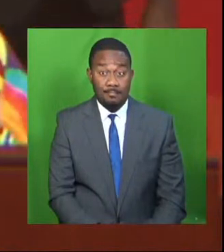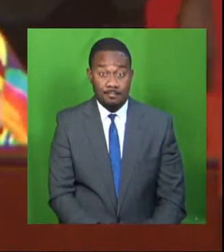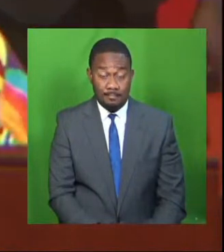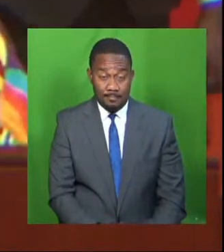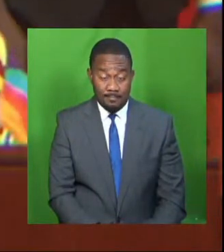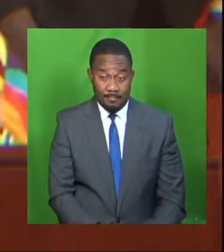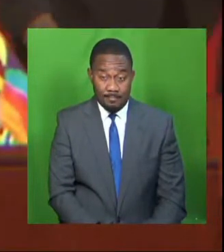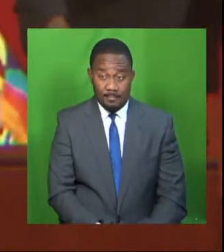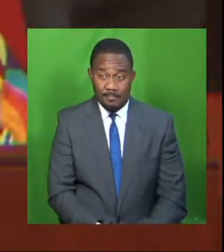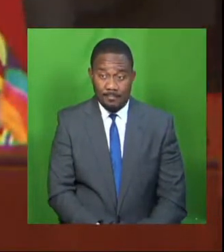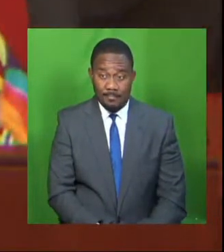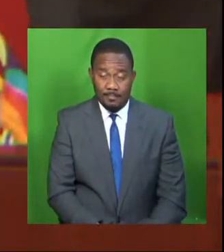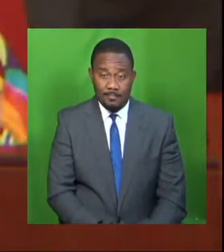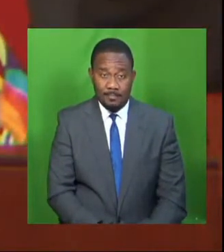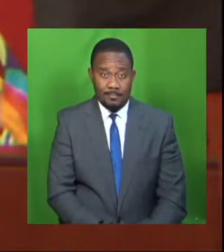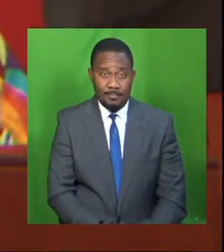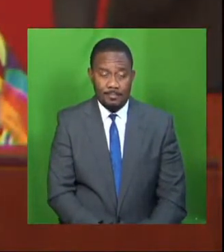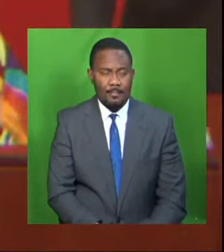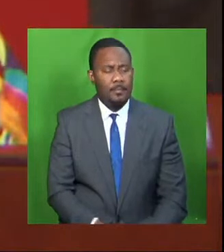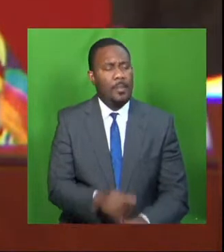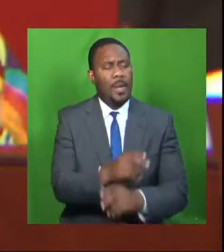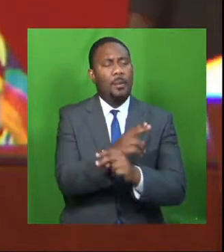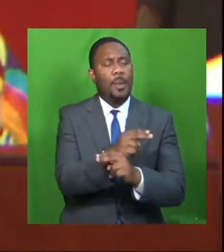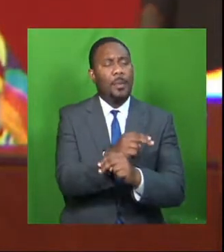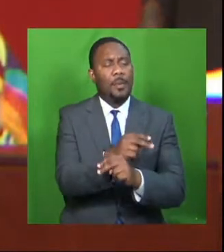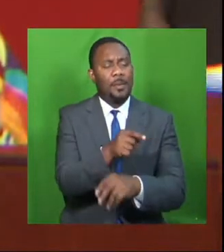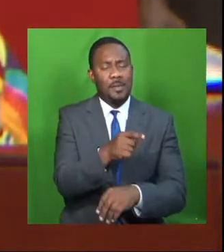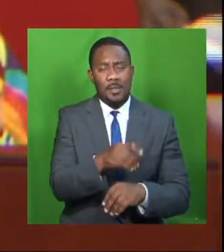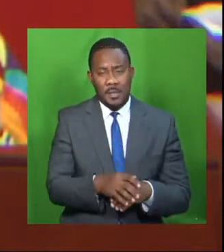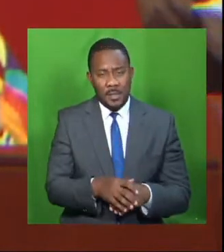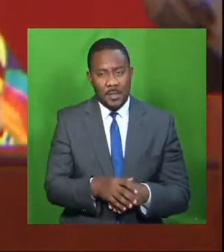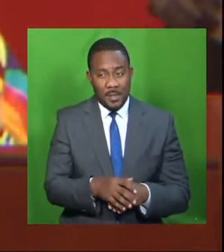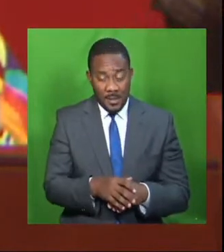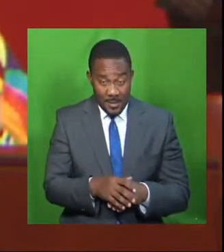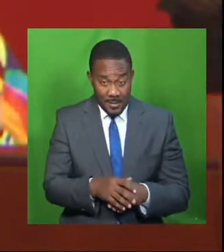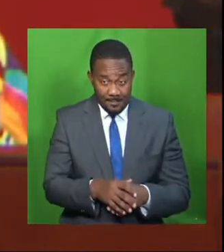So all these come in as a concern. Speaker,